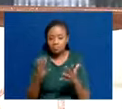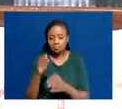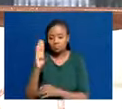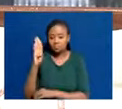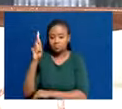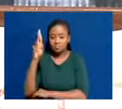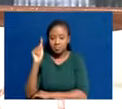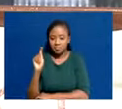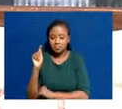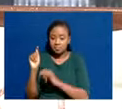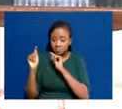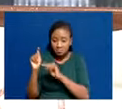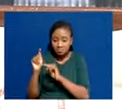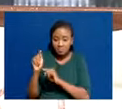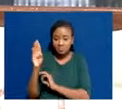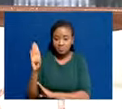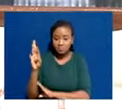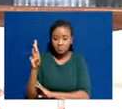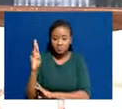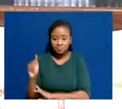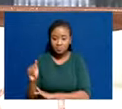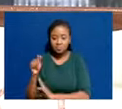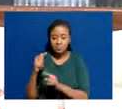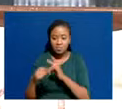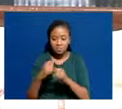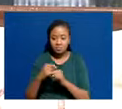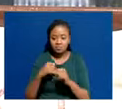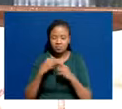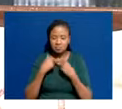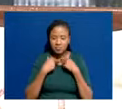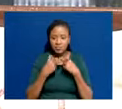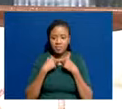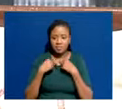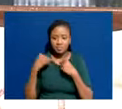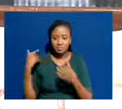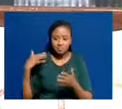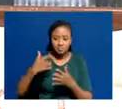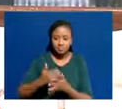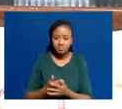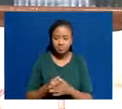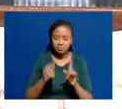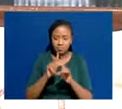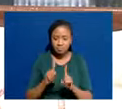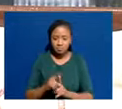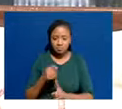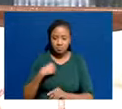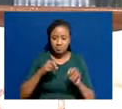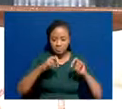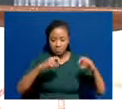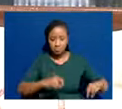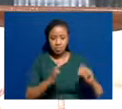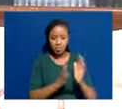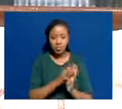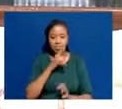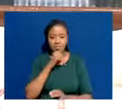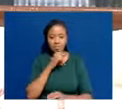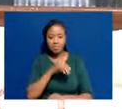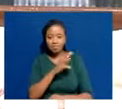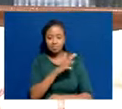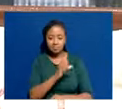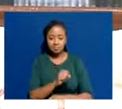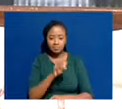been struggling, the Nairobi Metropolitan Transport Authority. I sat with Murkomen and I told him, bro, we were in the Senate